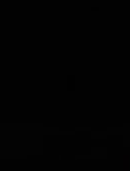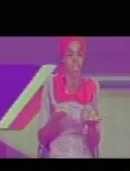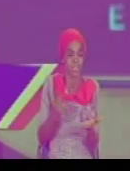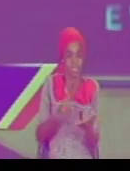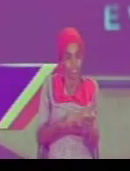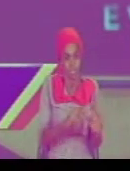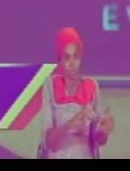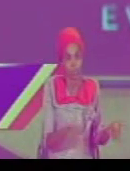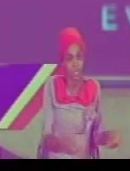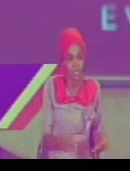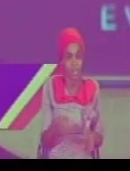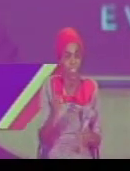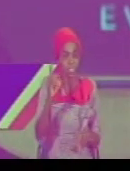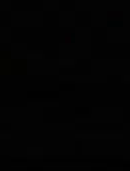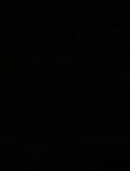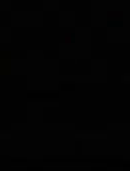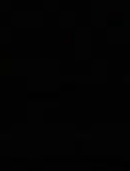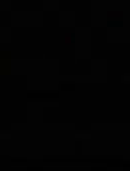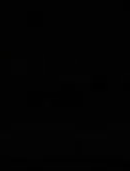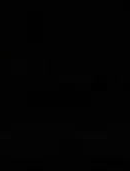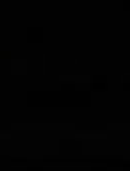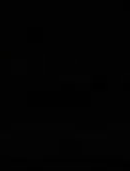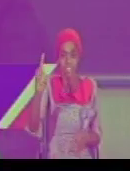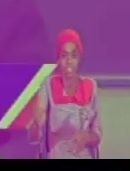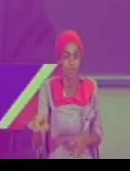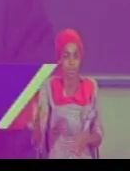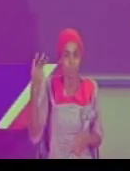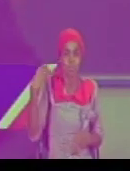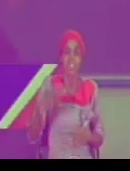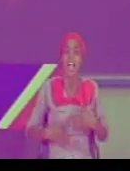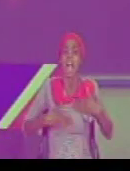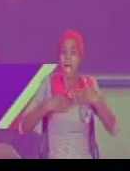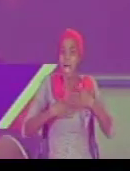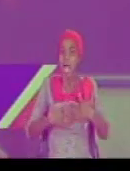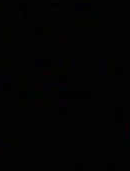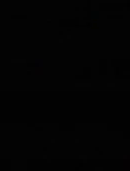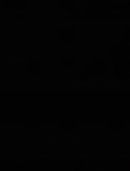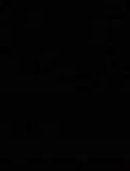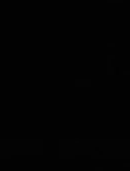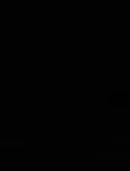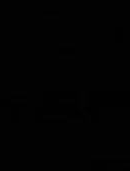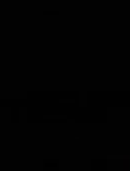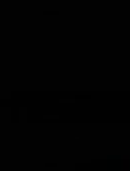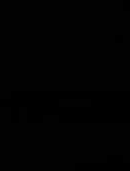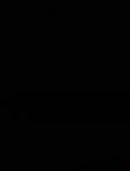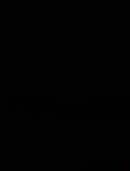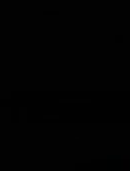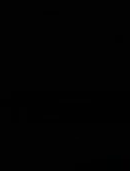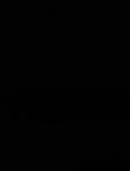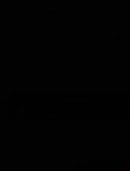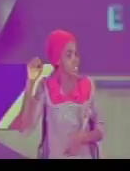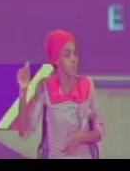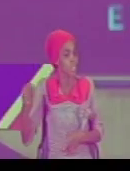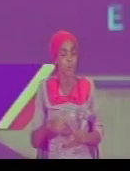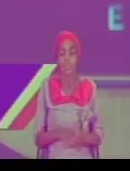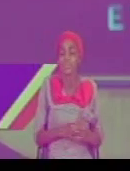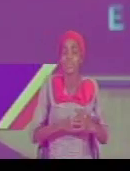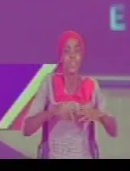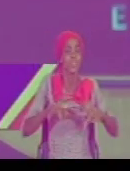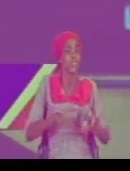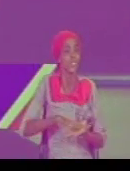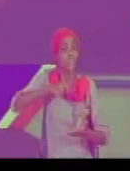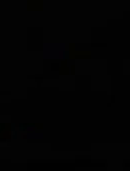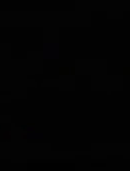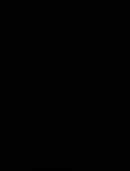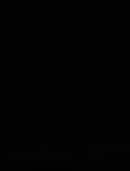became frivolous, and then he was dancing and leaping and jumping, and his outer line up,